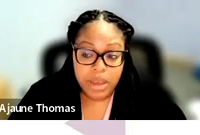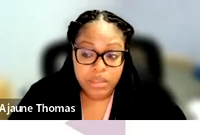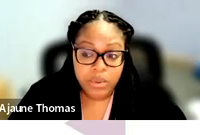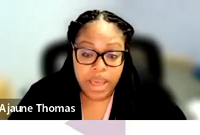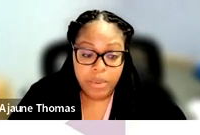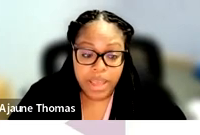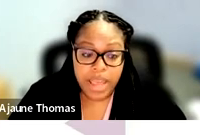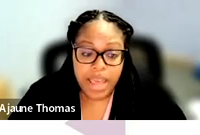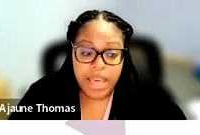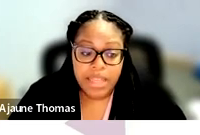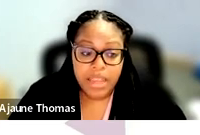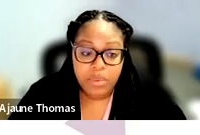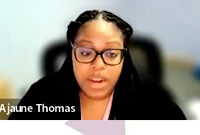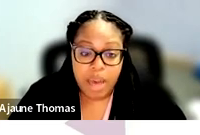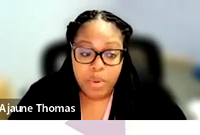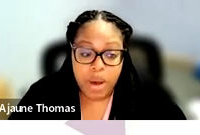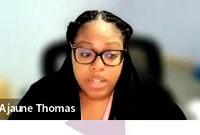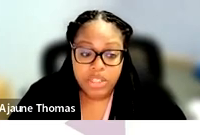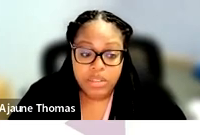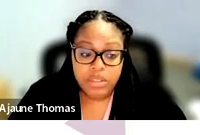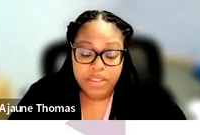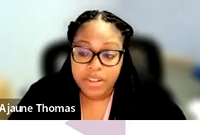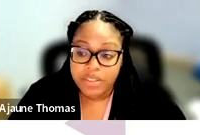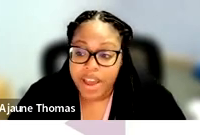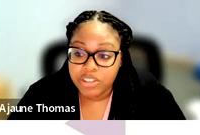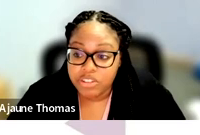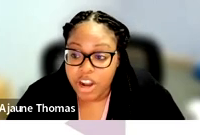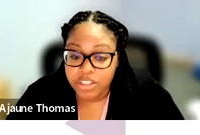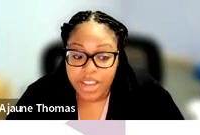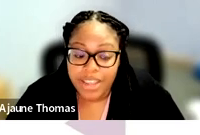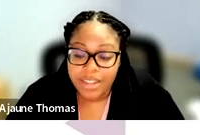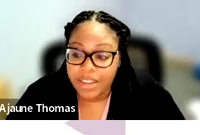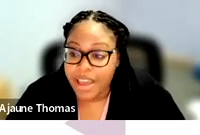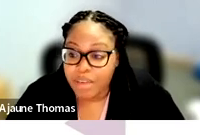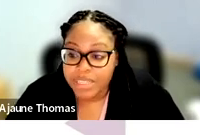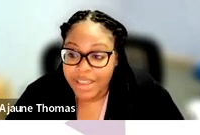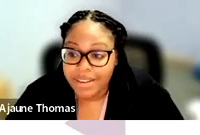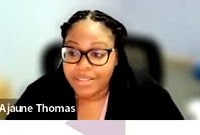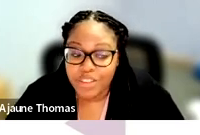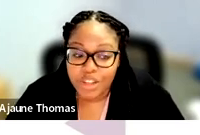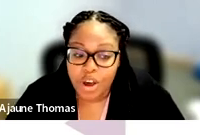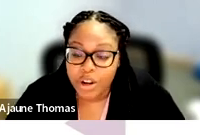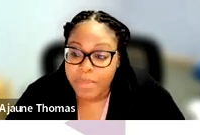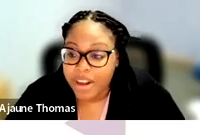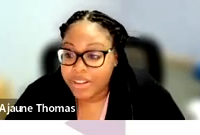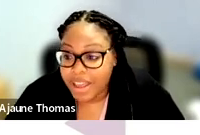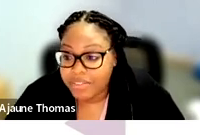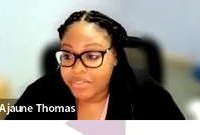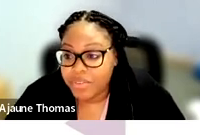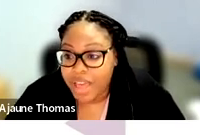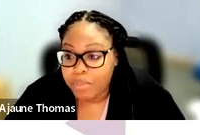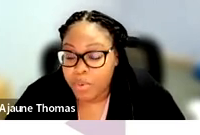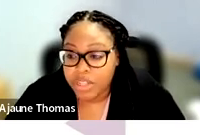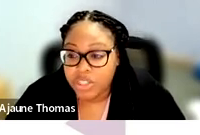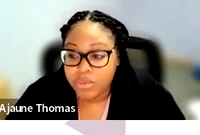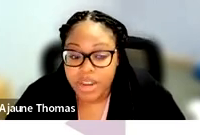of customizable in that way. And then with an Apple Watch, definitely faster charging, and like Abby said, the longer battery life